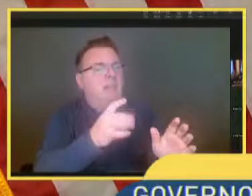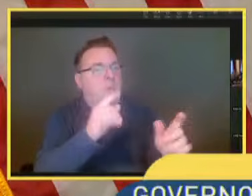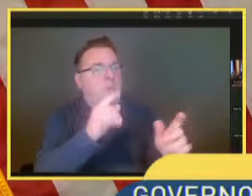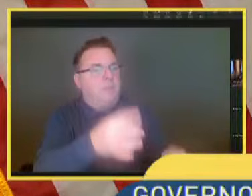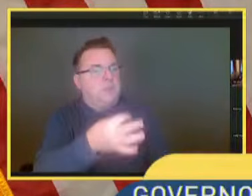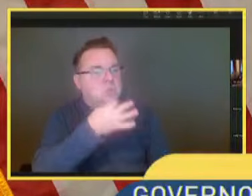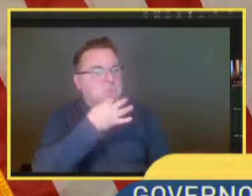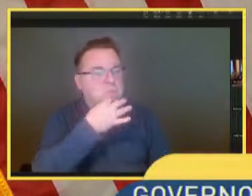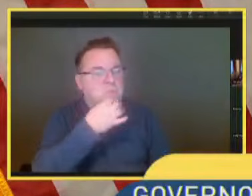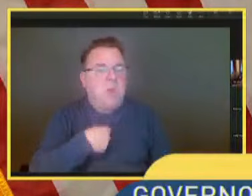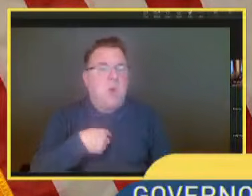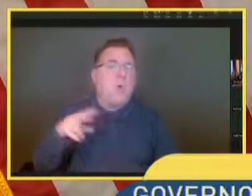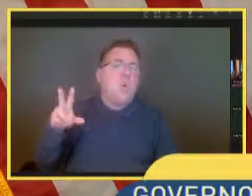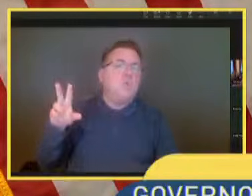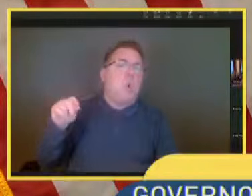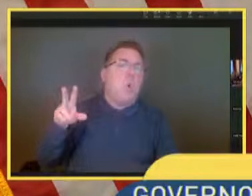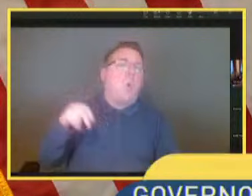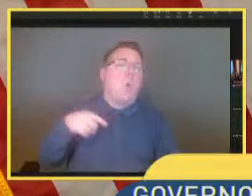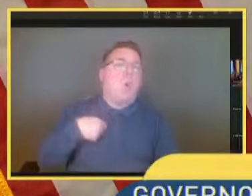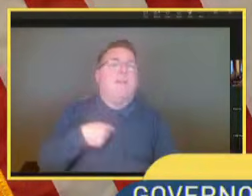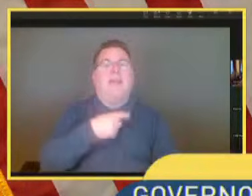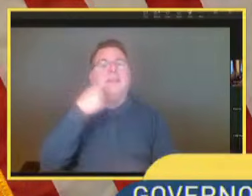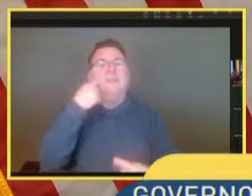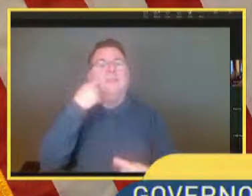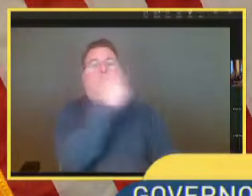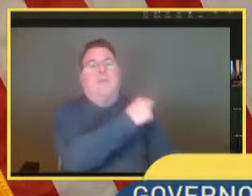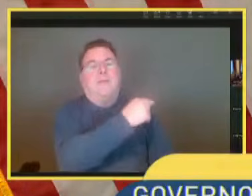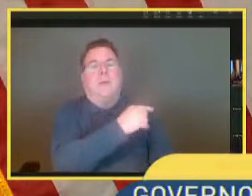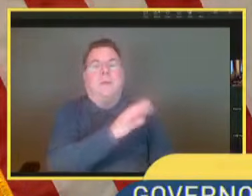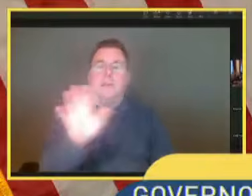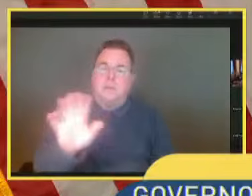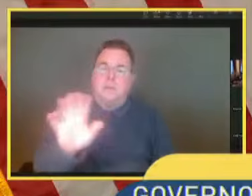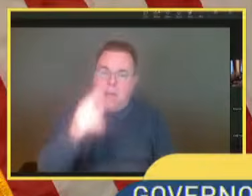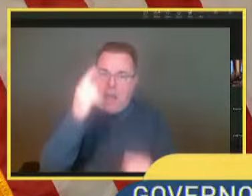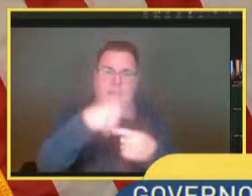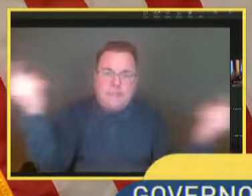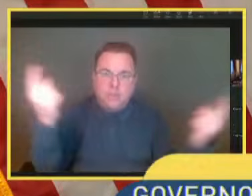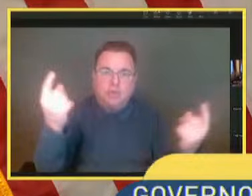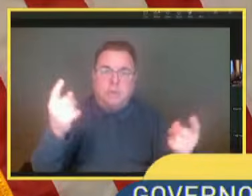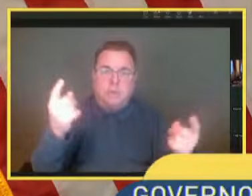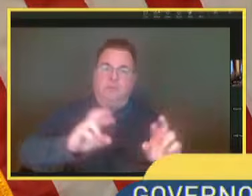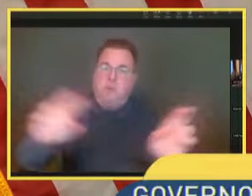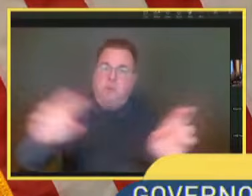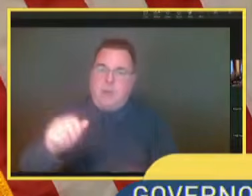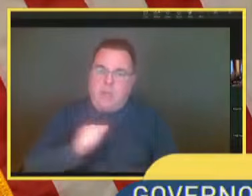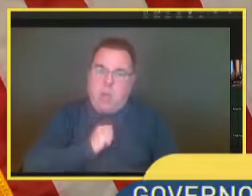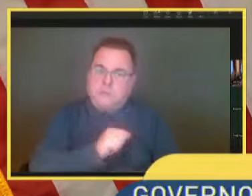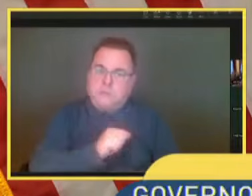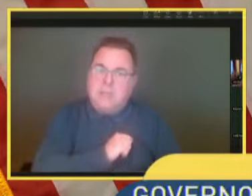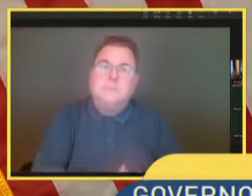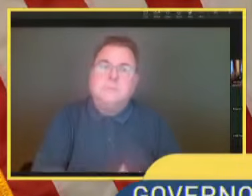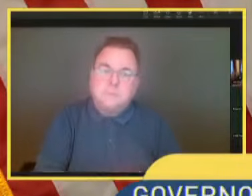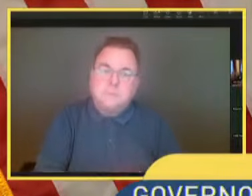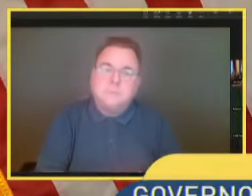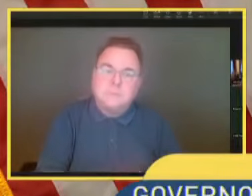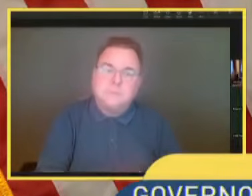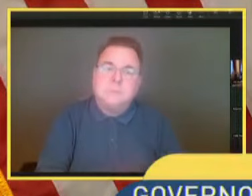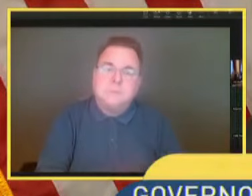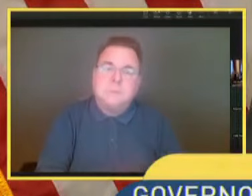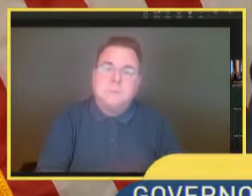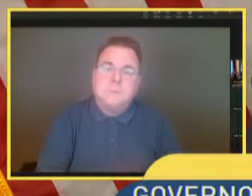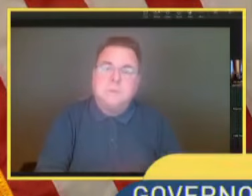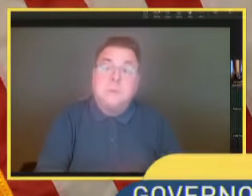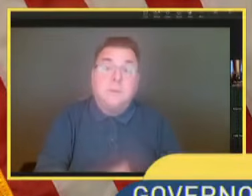that. They're focused somewhere else. Like, I'm sorry. I have a fundamental disagreement with that approach. Okay. Our job, my